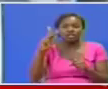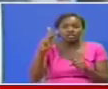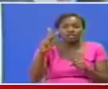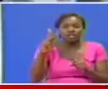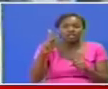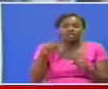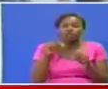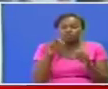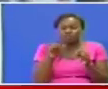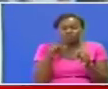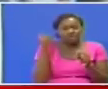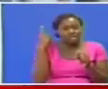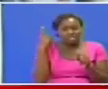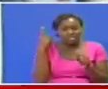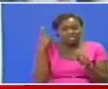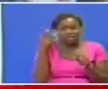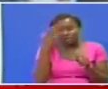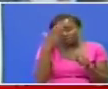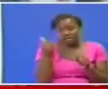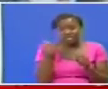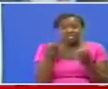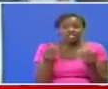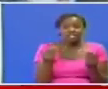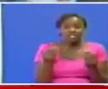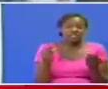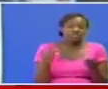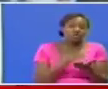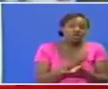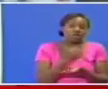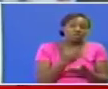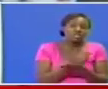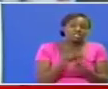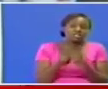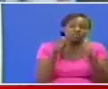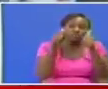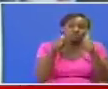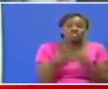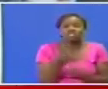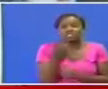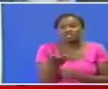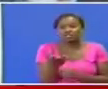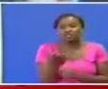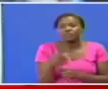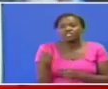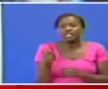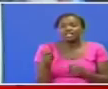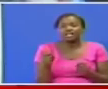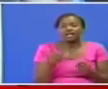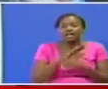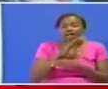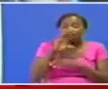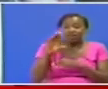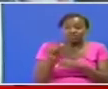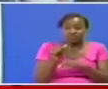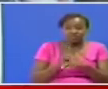you can easily understand why it is easy for Gambia to give notice. The rest of Africa remains united.